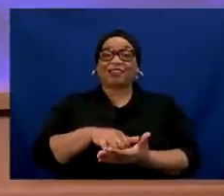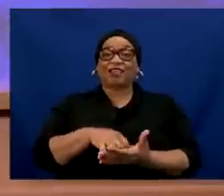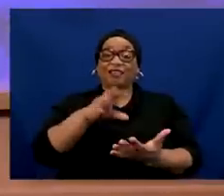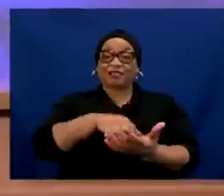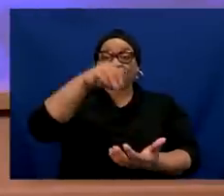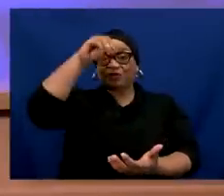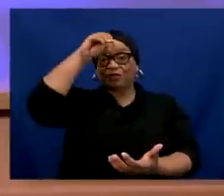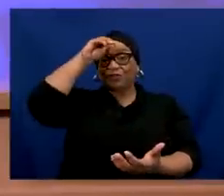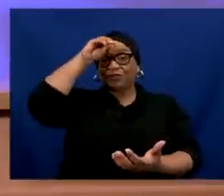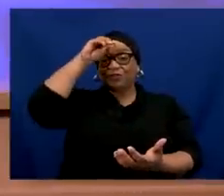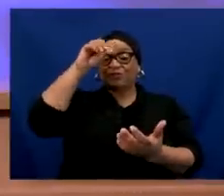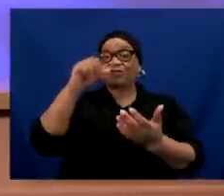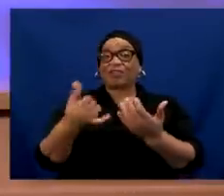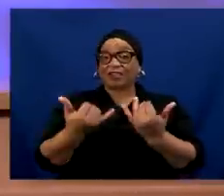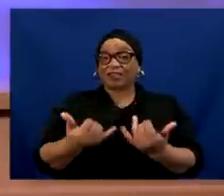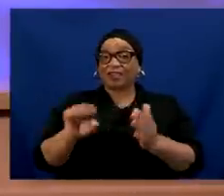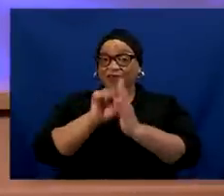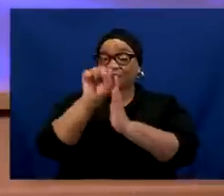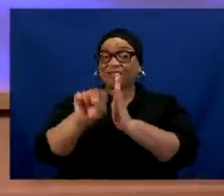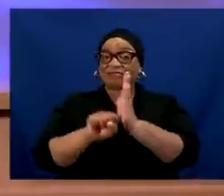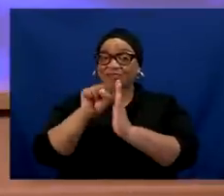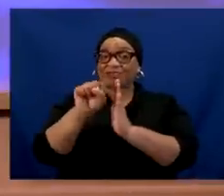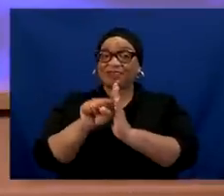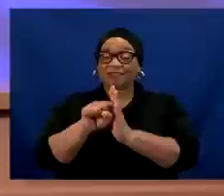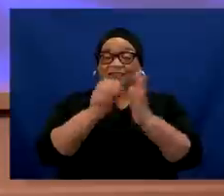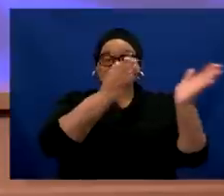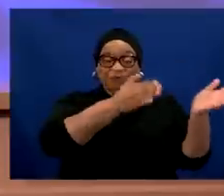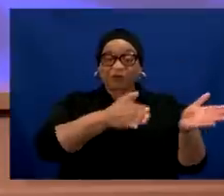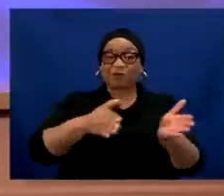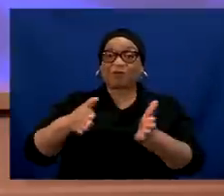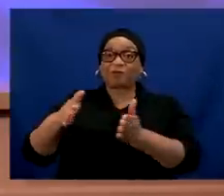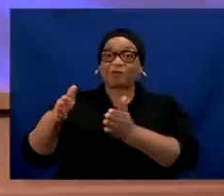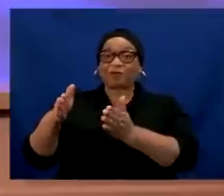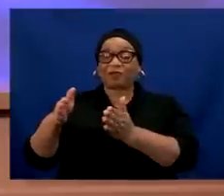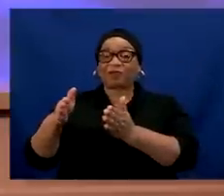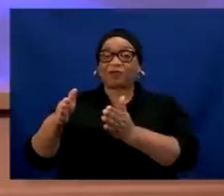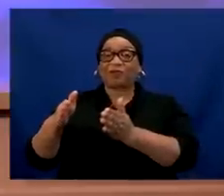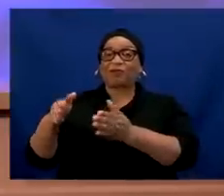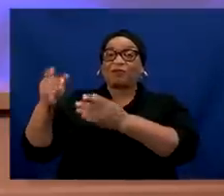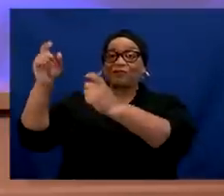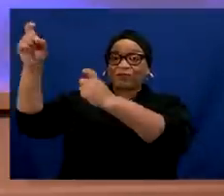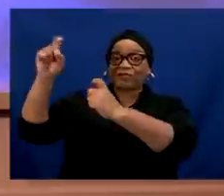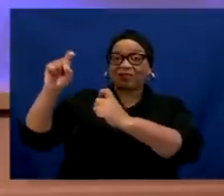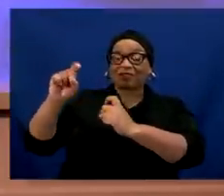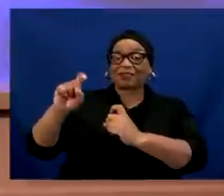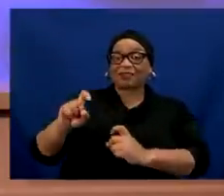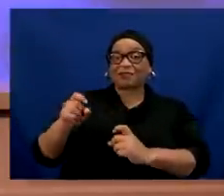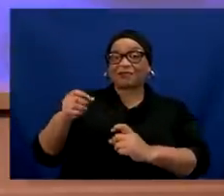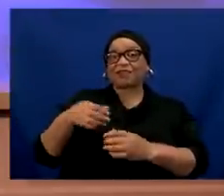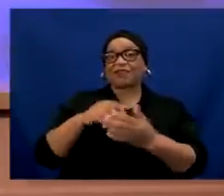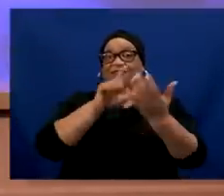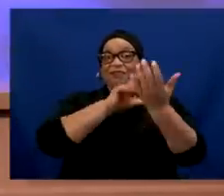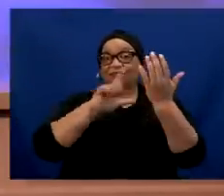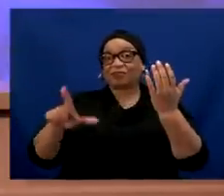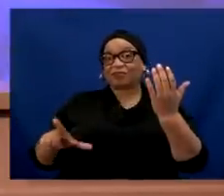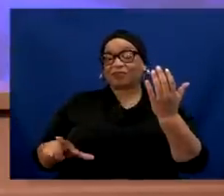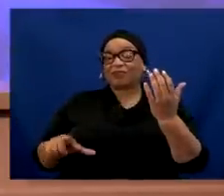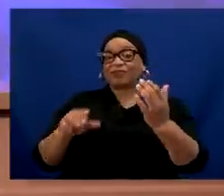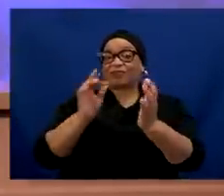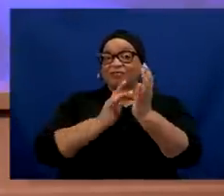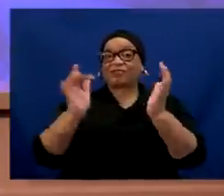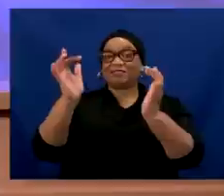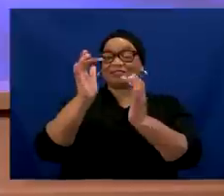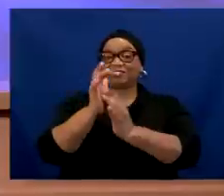Advent season, what we learn as we prepare for the coming of the Lord Jesus into our world as that baby born